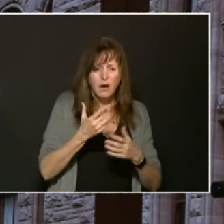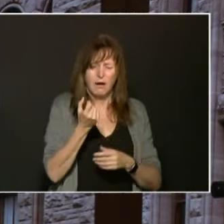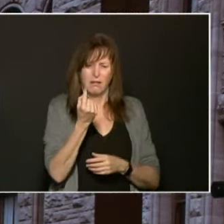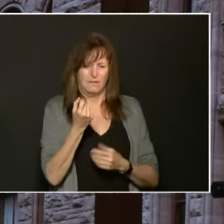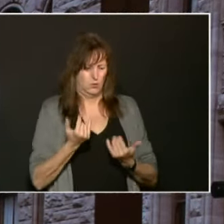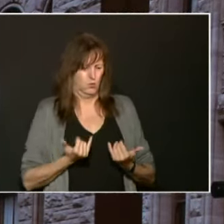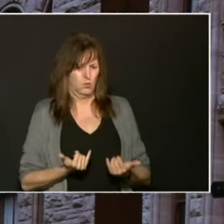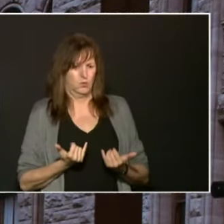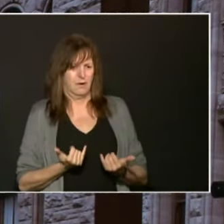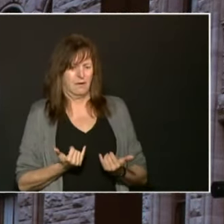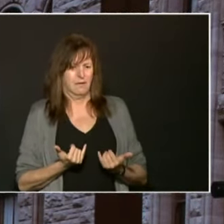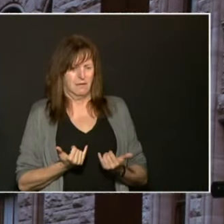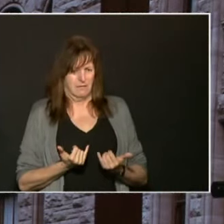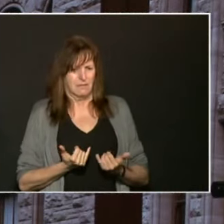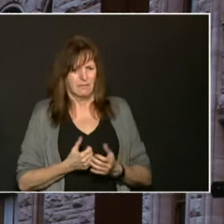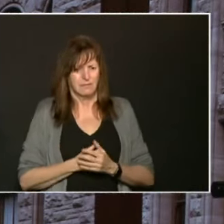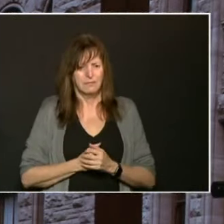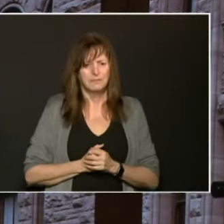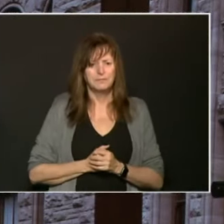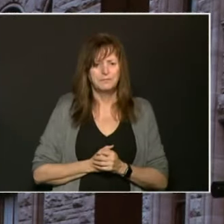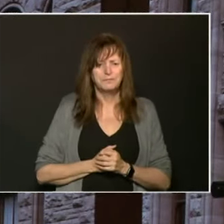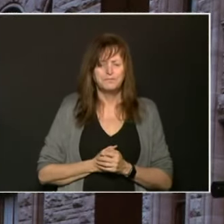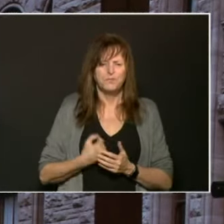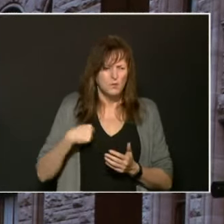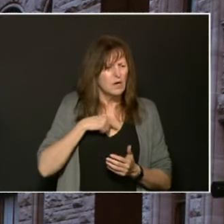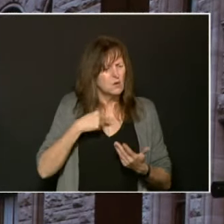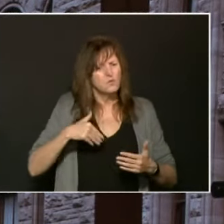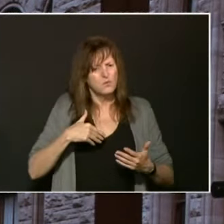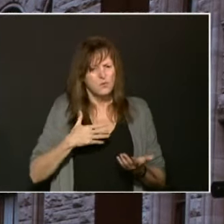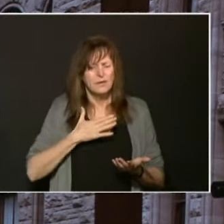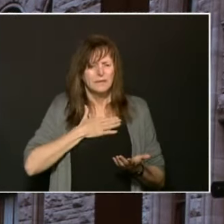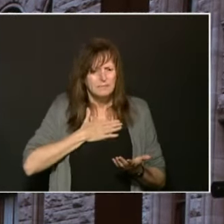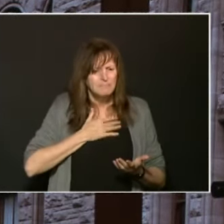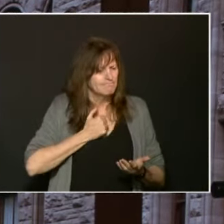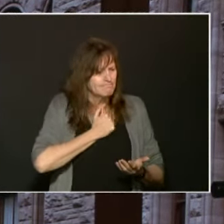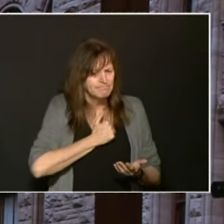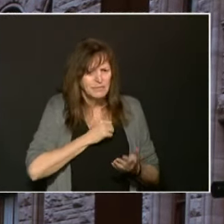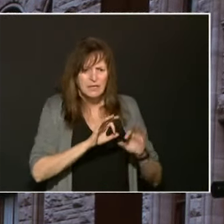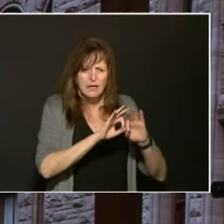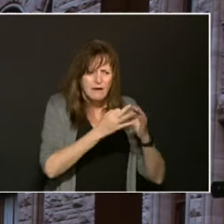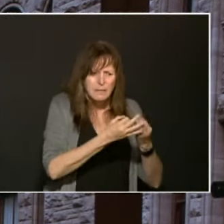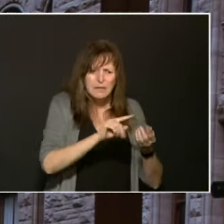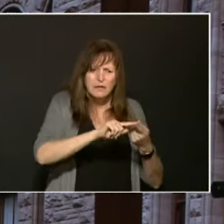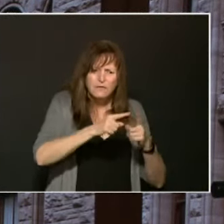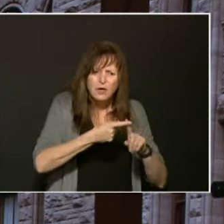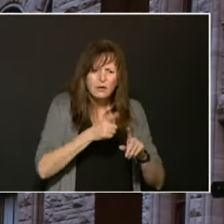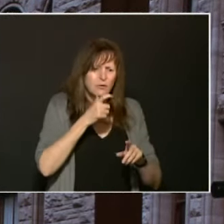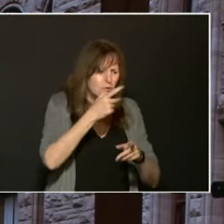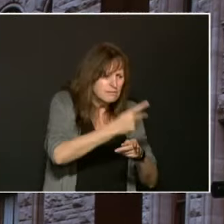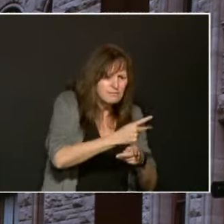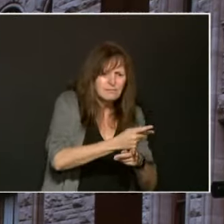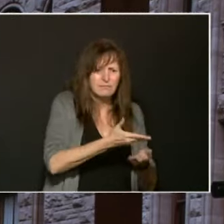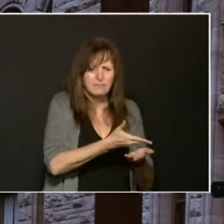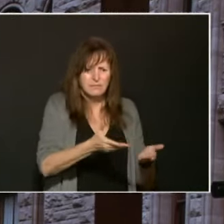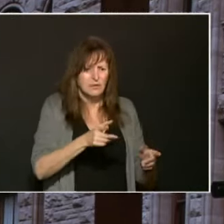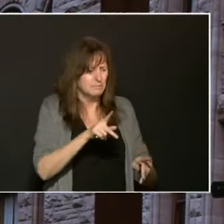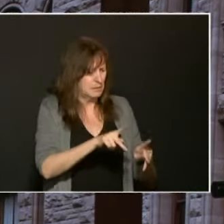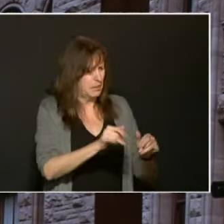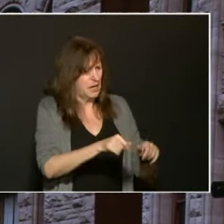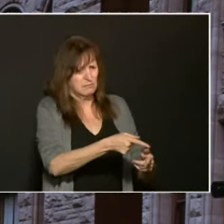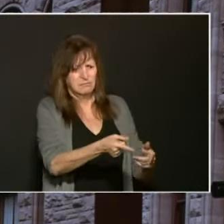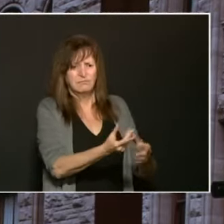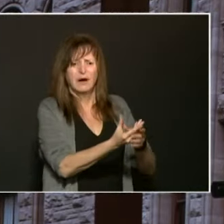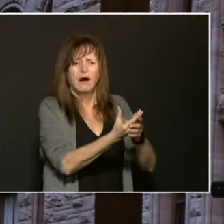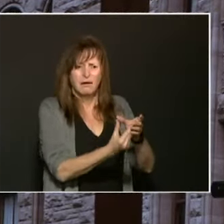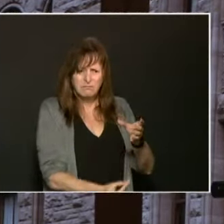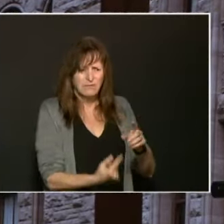today. We extend our deepest sympathies to the families, friends, and caregivers of those who have passed away from